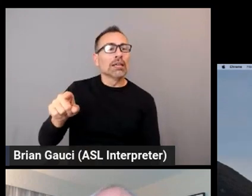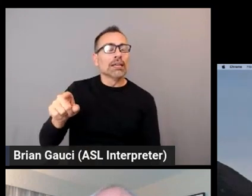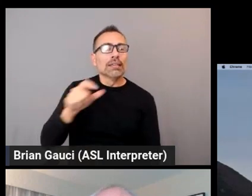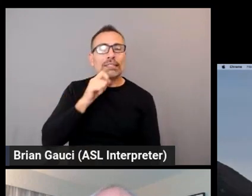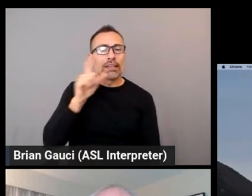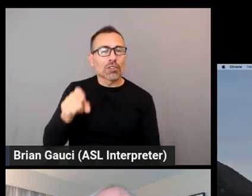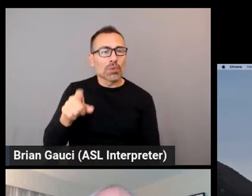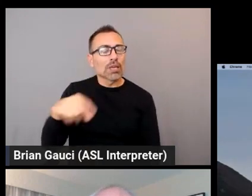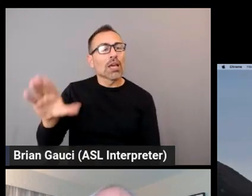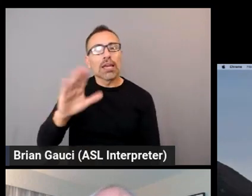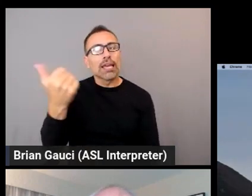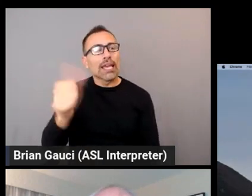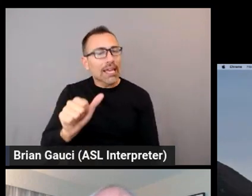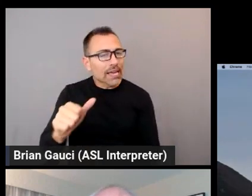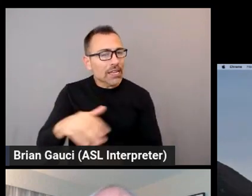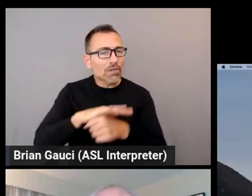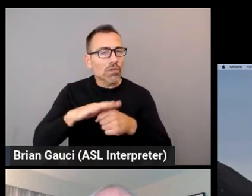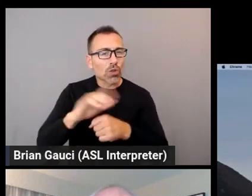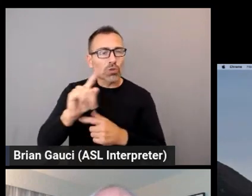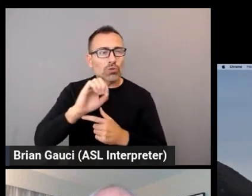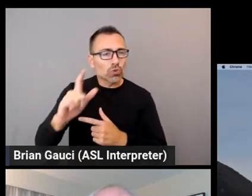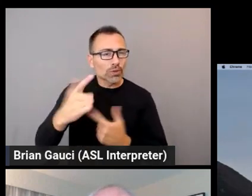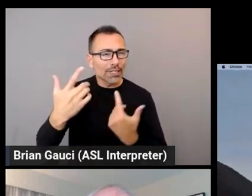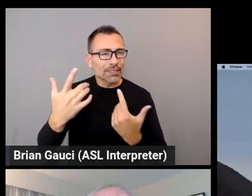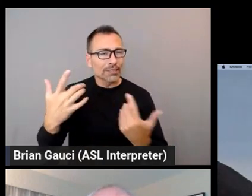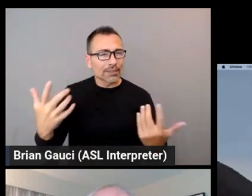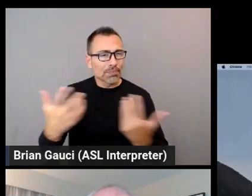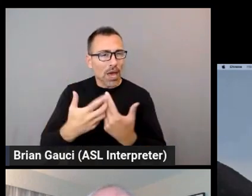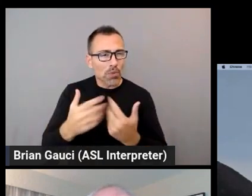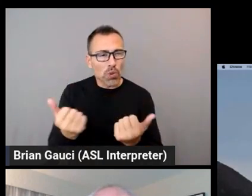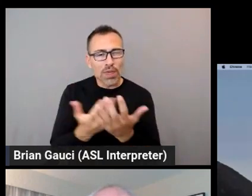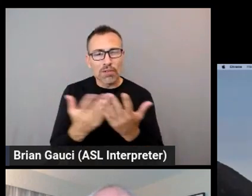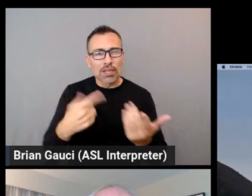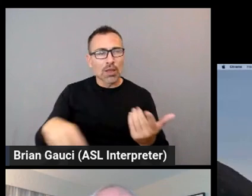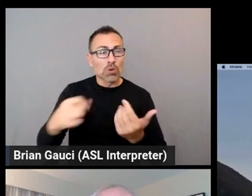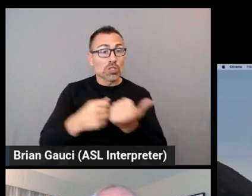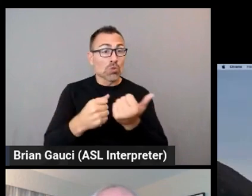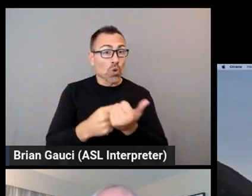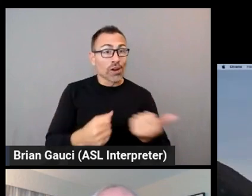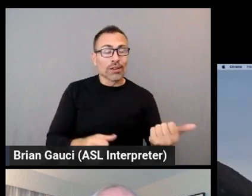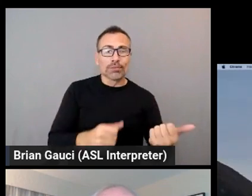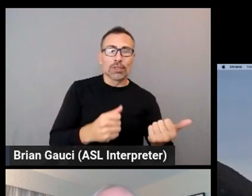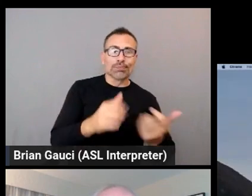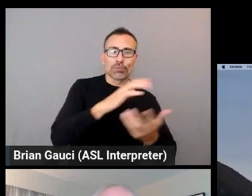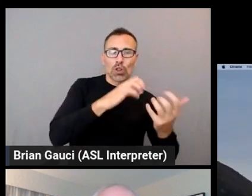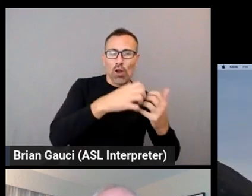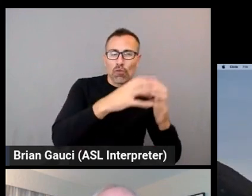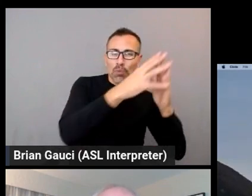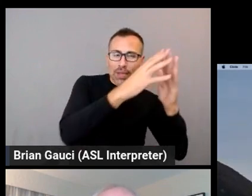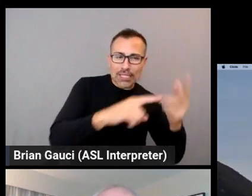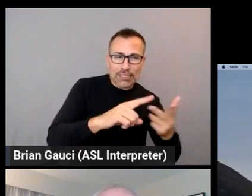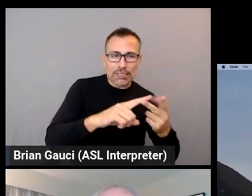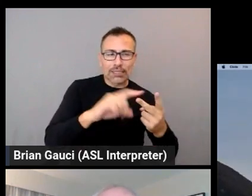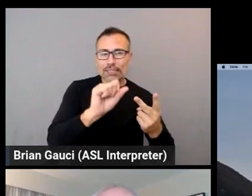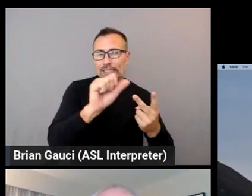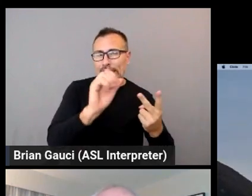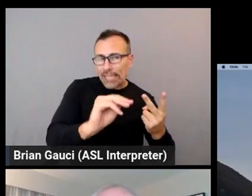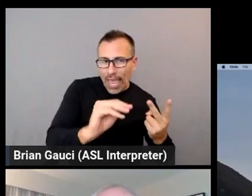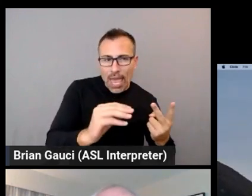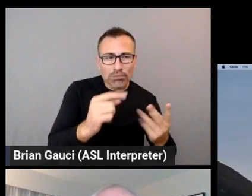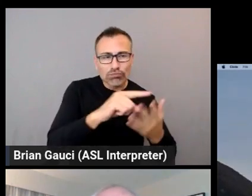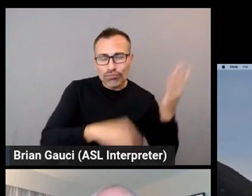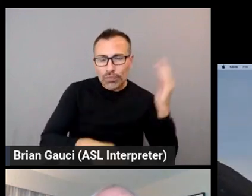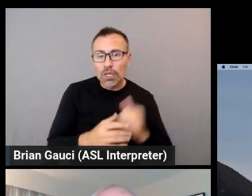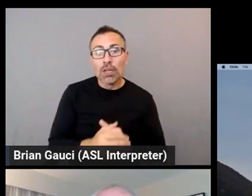that's compatible with what we currently support, AWS CloudFormation and SAM, will work just fine. So on the right side here, I've already checked